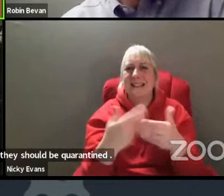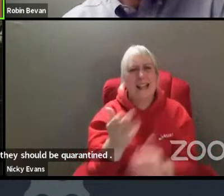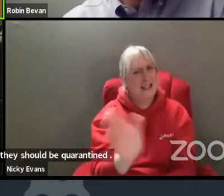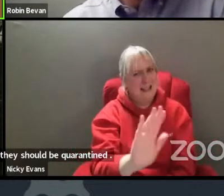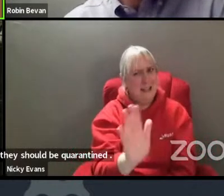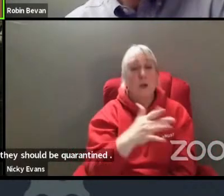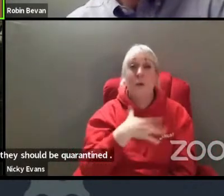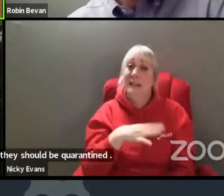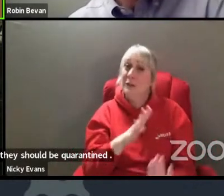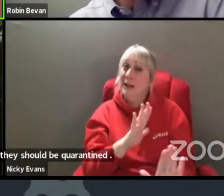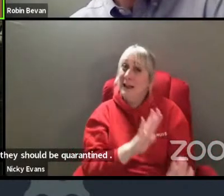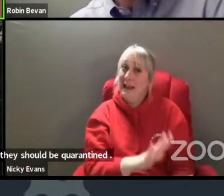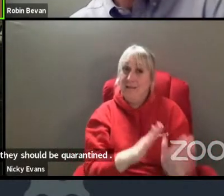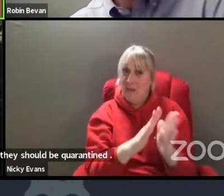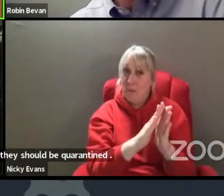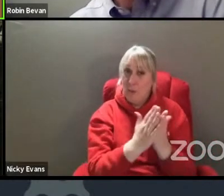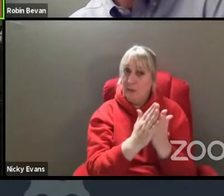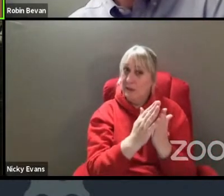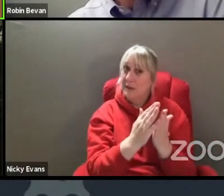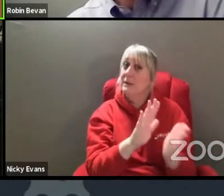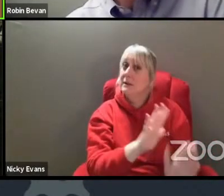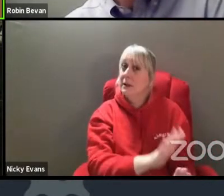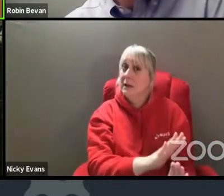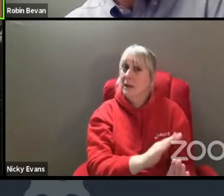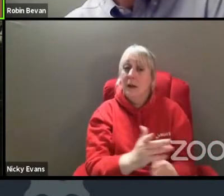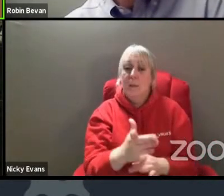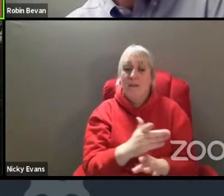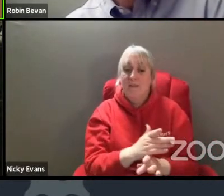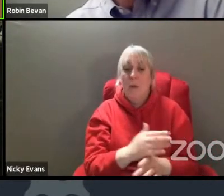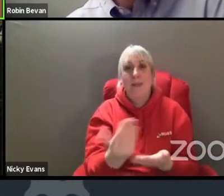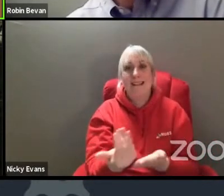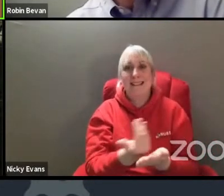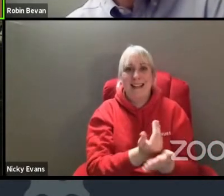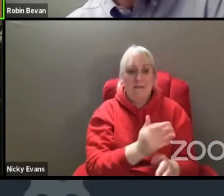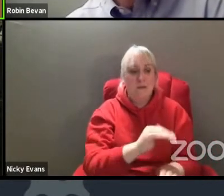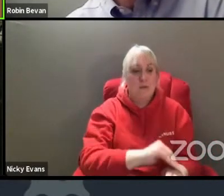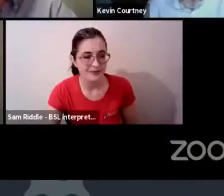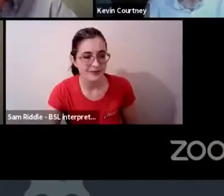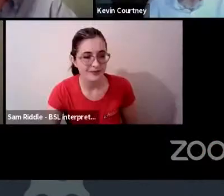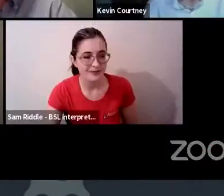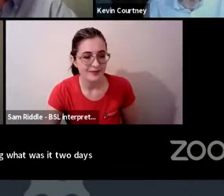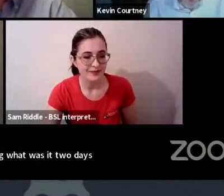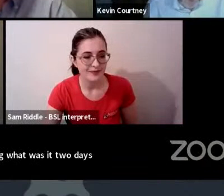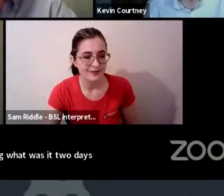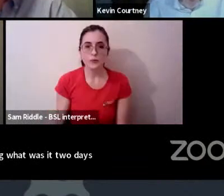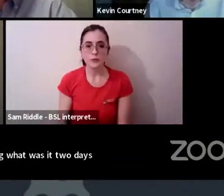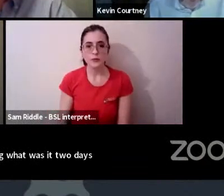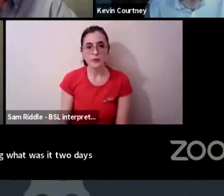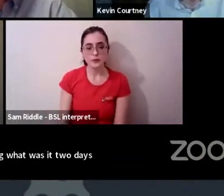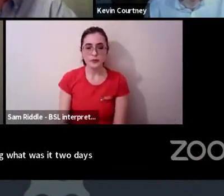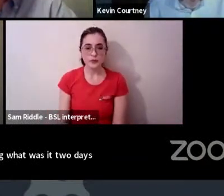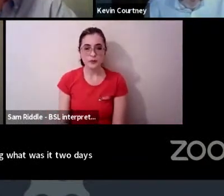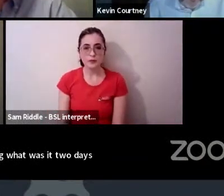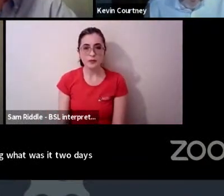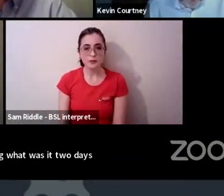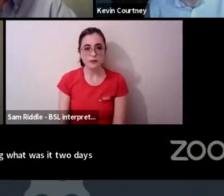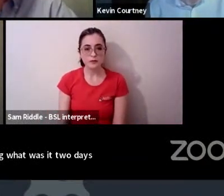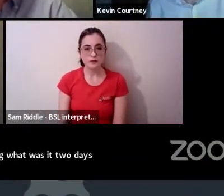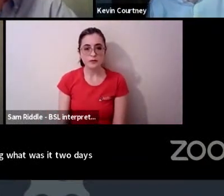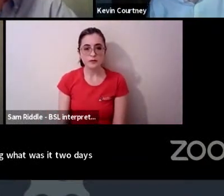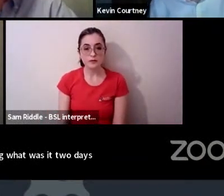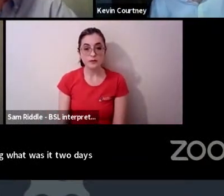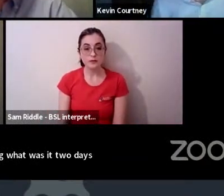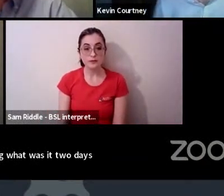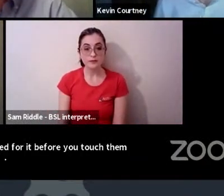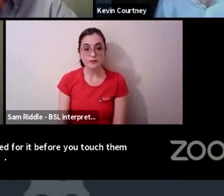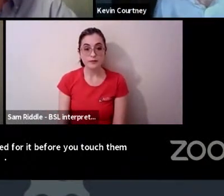books are quarantined so that they are safe to mark, and then they can be returned. Thank you very much, Mary. And I'll be coming back to you,